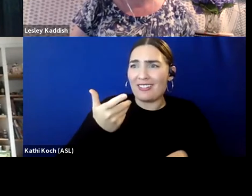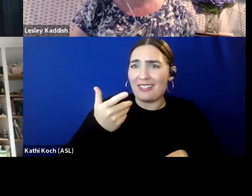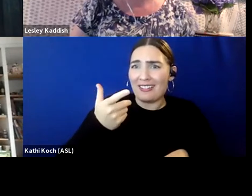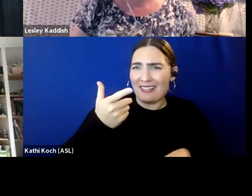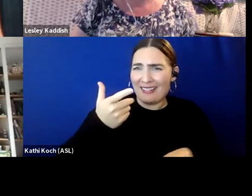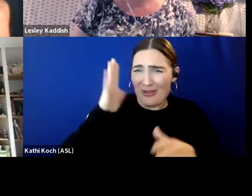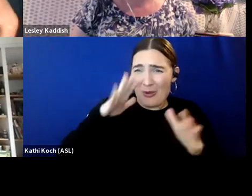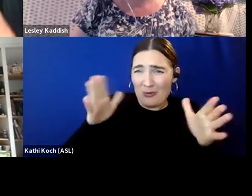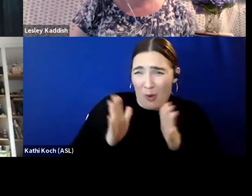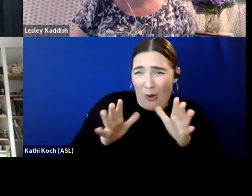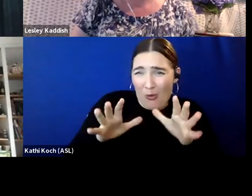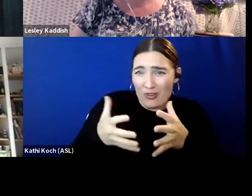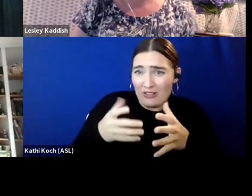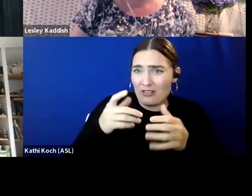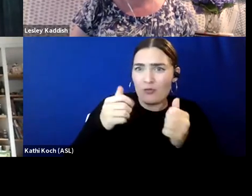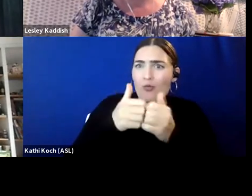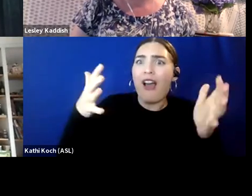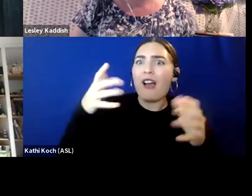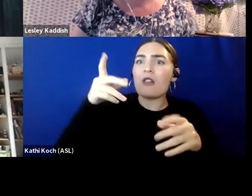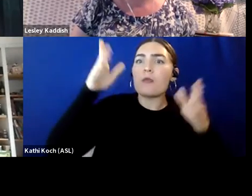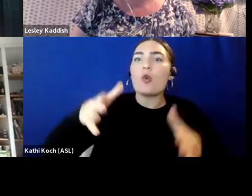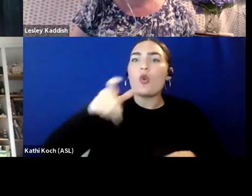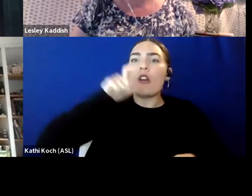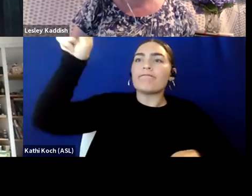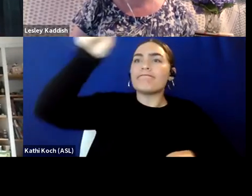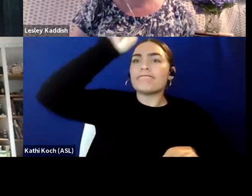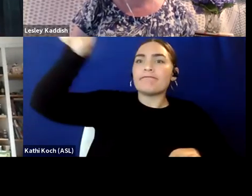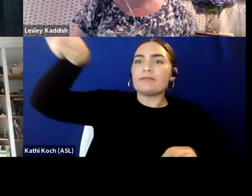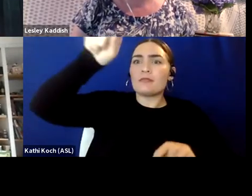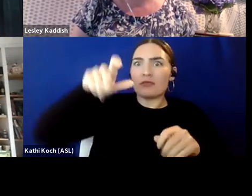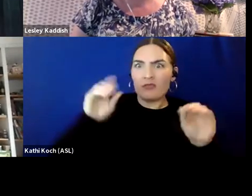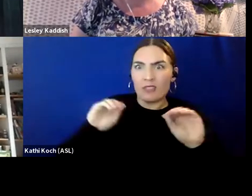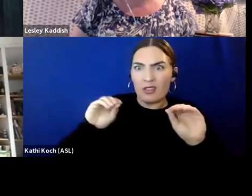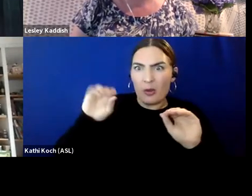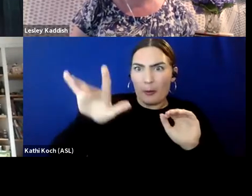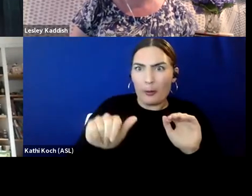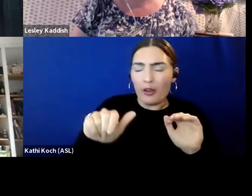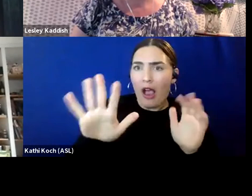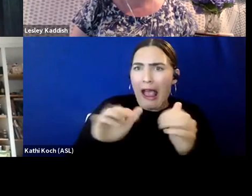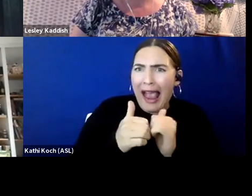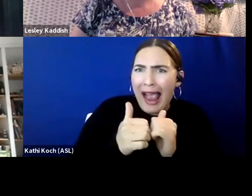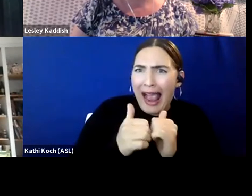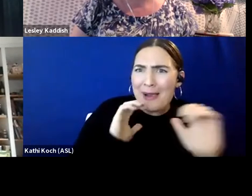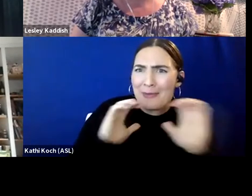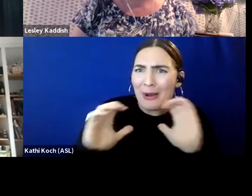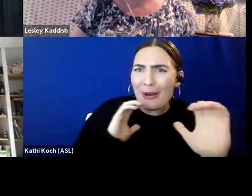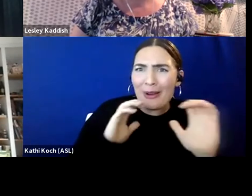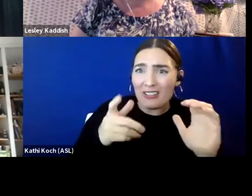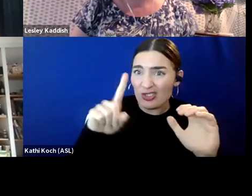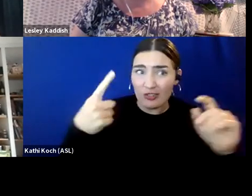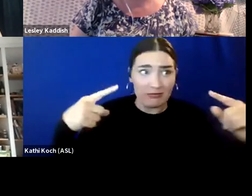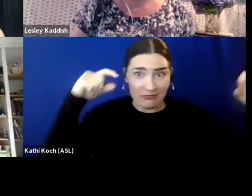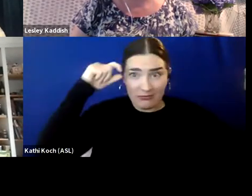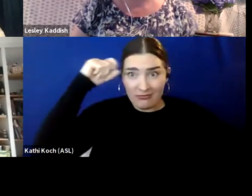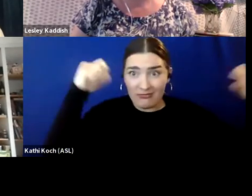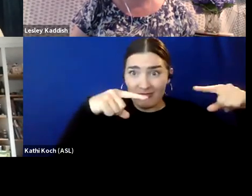or without a conductor, you know? So, I mean, I've been fascinated, and I felt like everybody would want to go to these